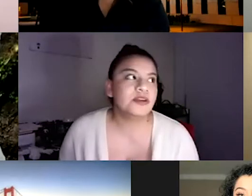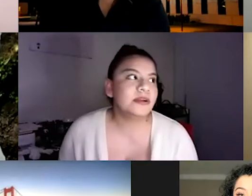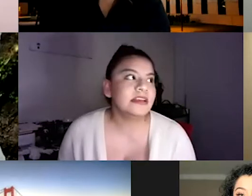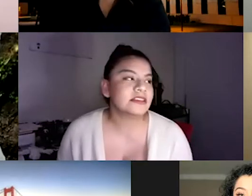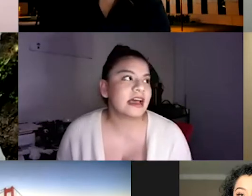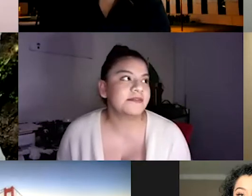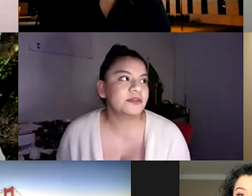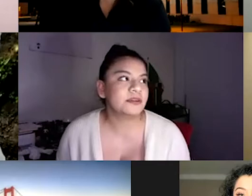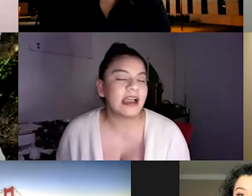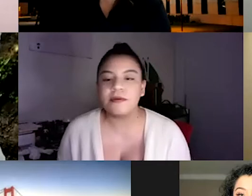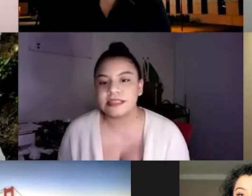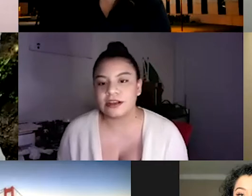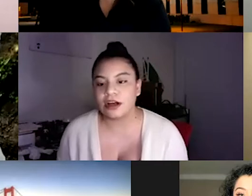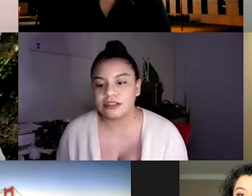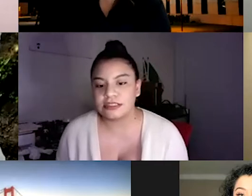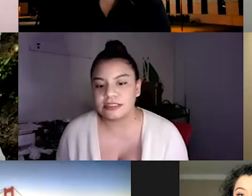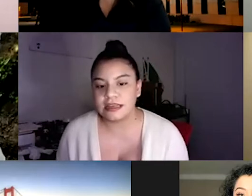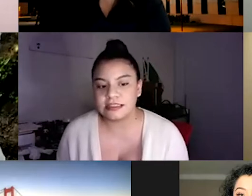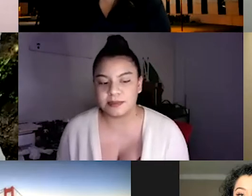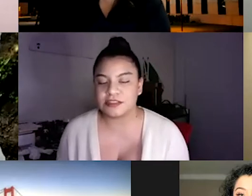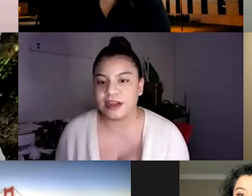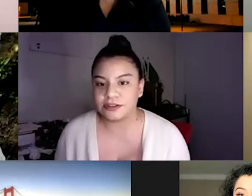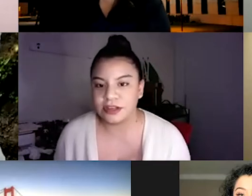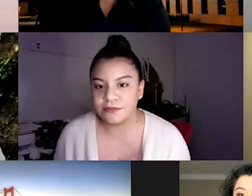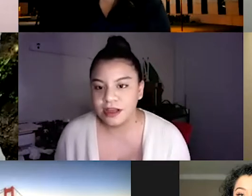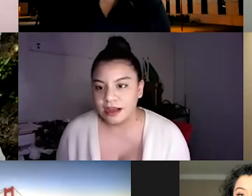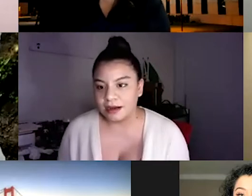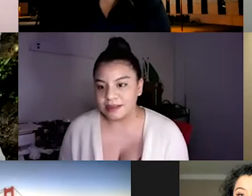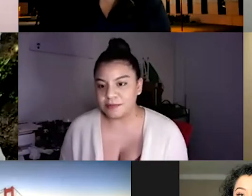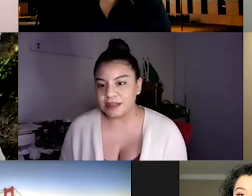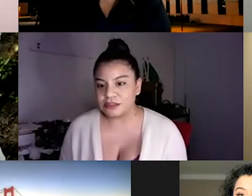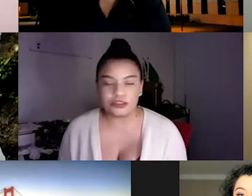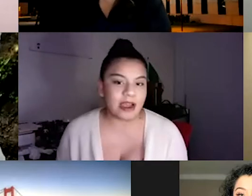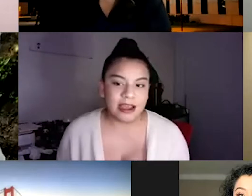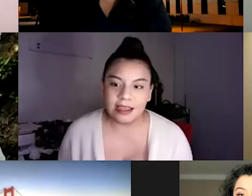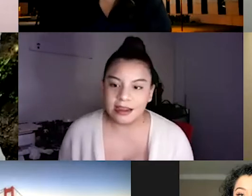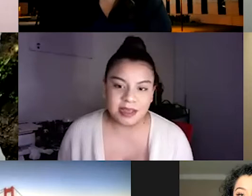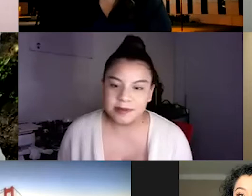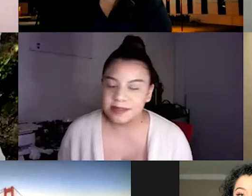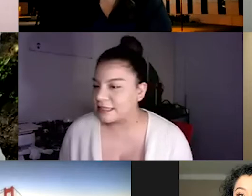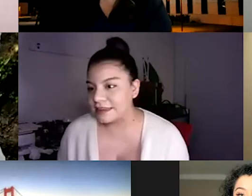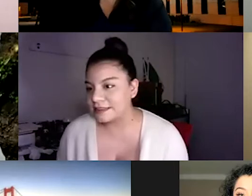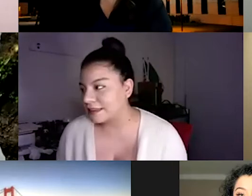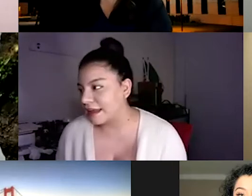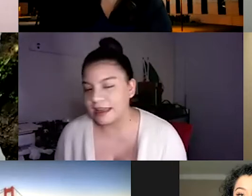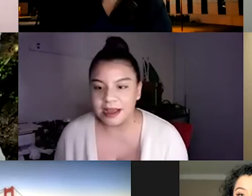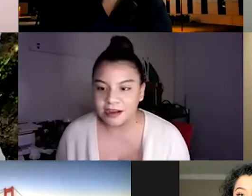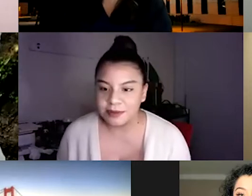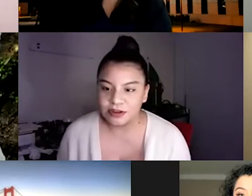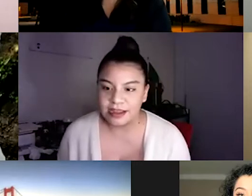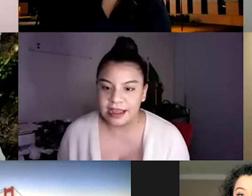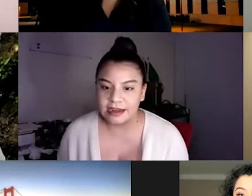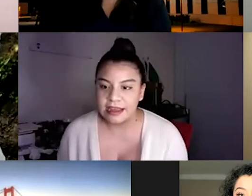identity, you really just have to, I always say that college is the place to find yourself. It's the place to try and make mistakes and get back